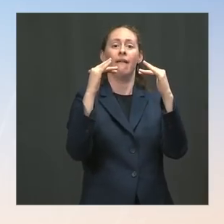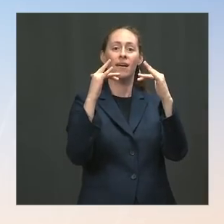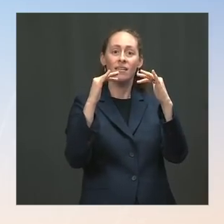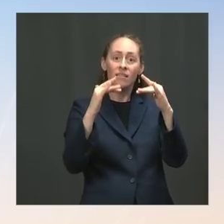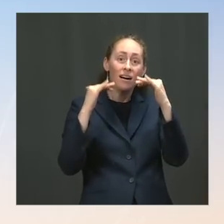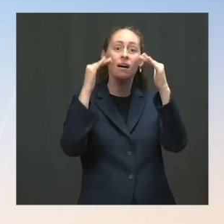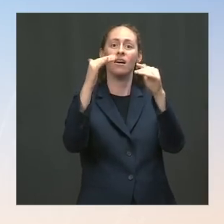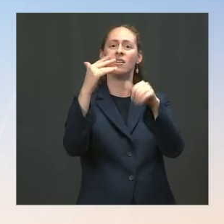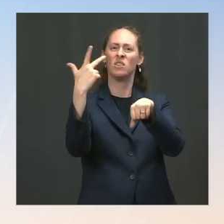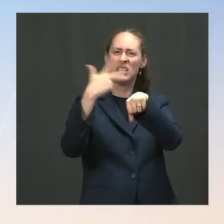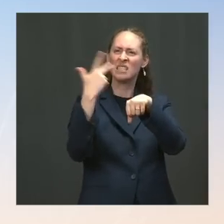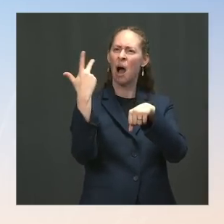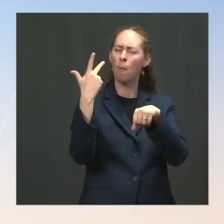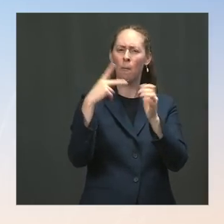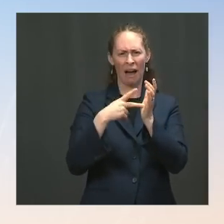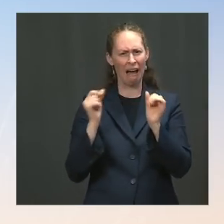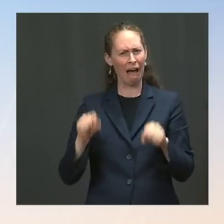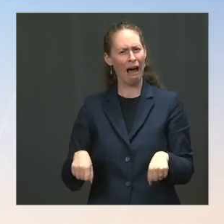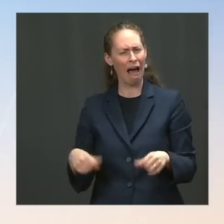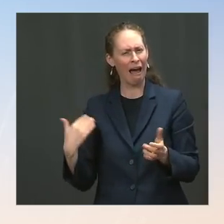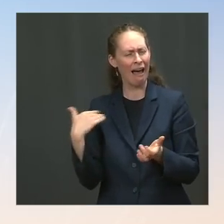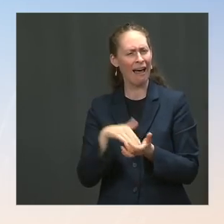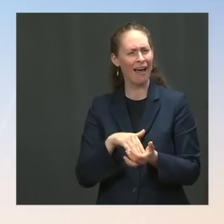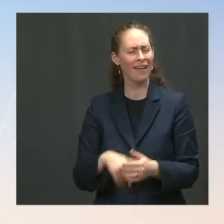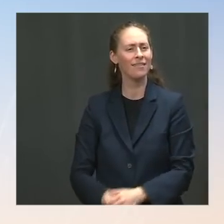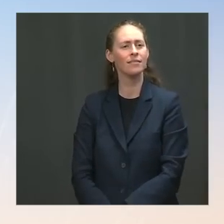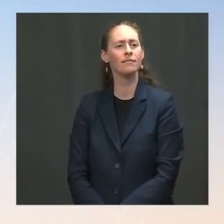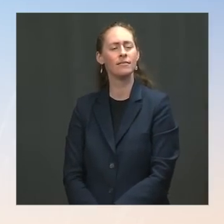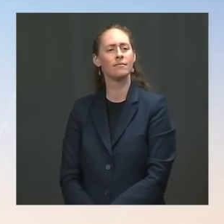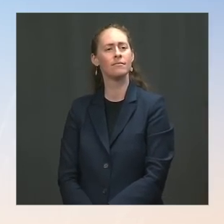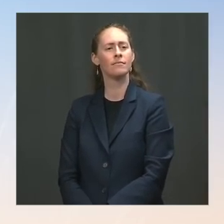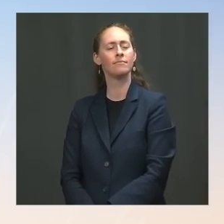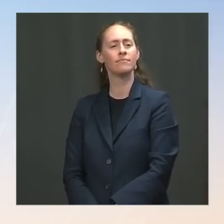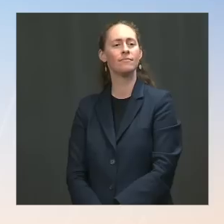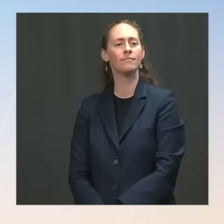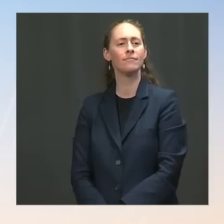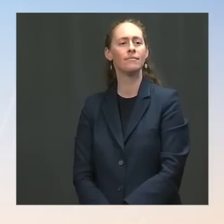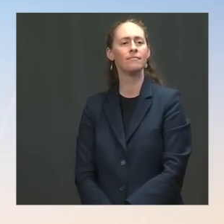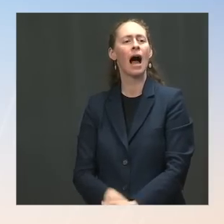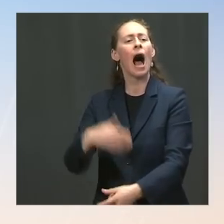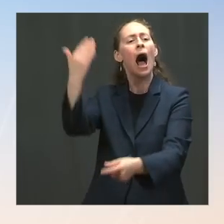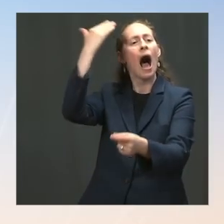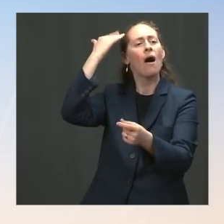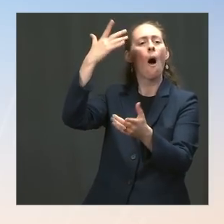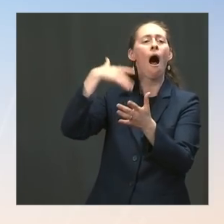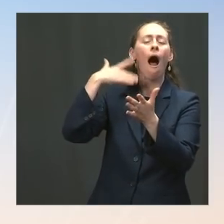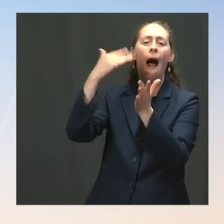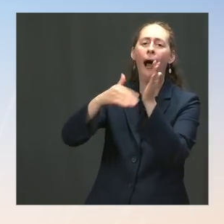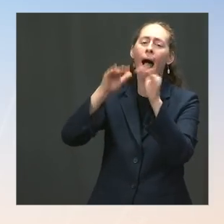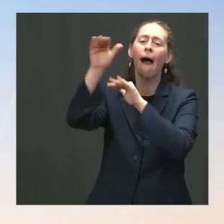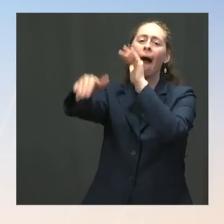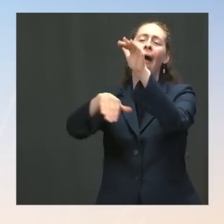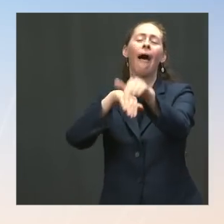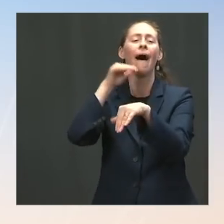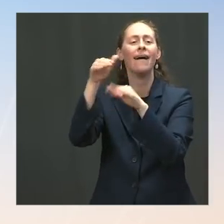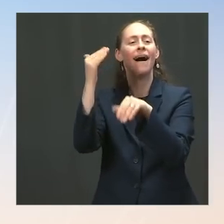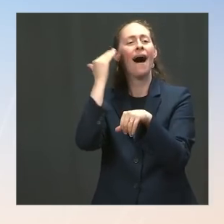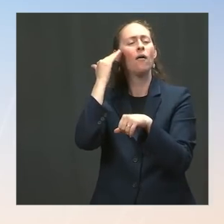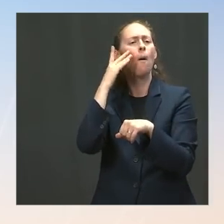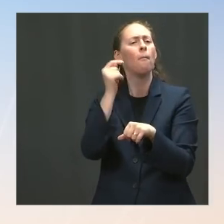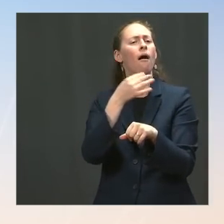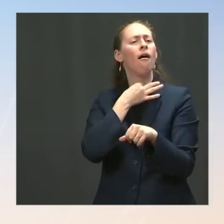Thanks, Jen. I have another question, but because international travel has come up multiple times today, sure. During the health briefing, it was talked about